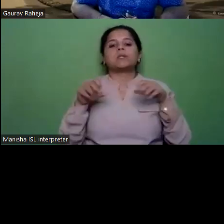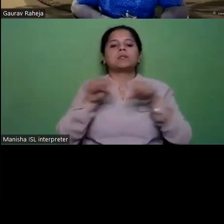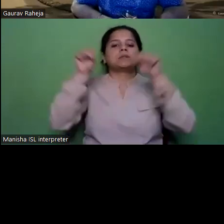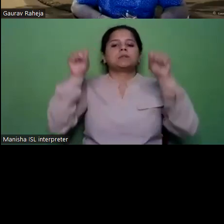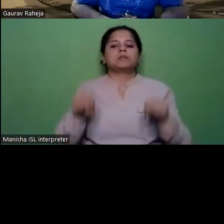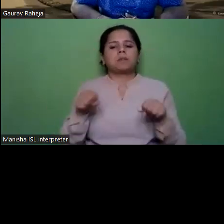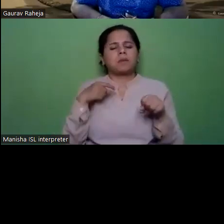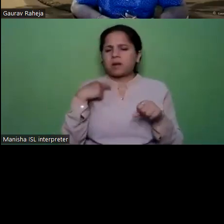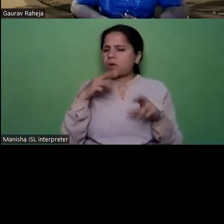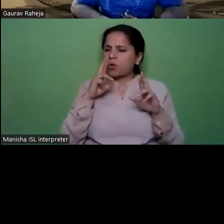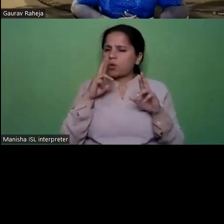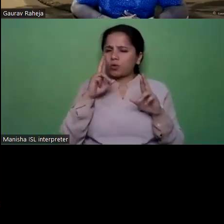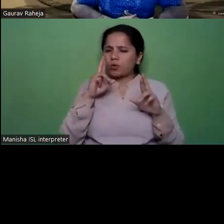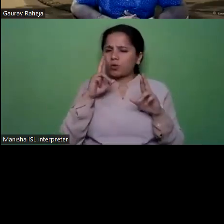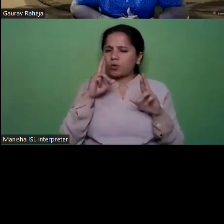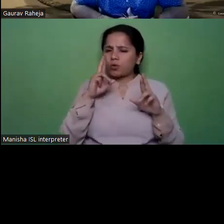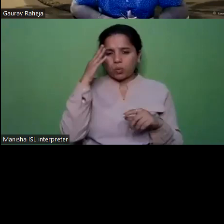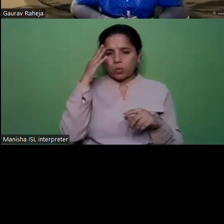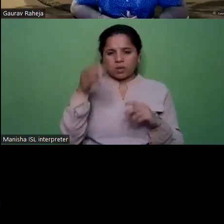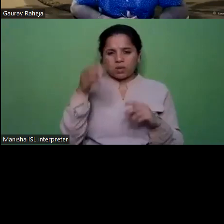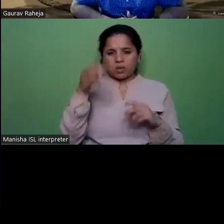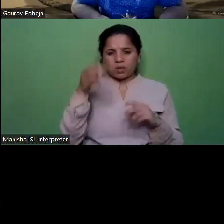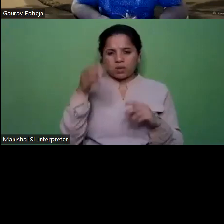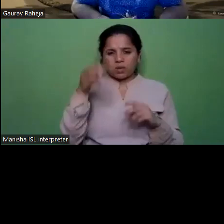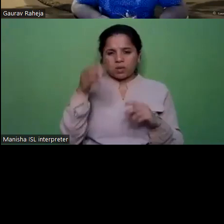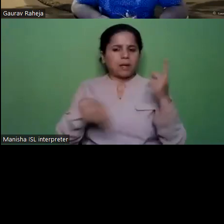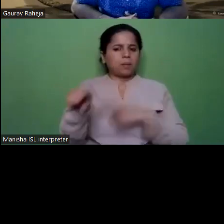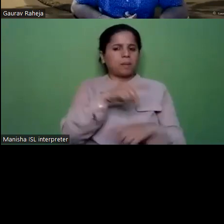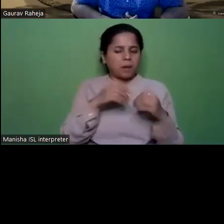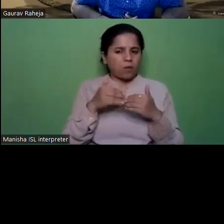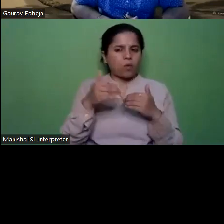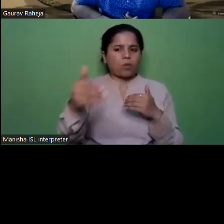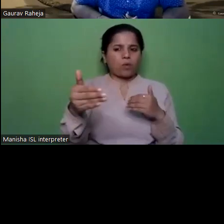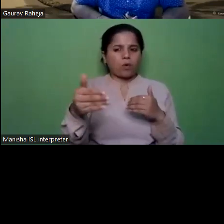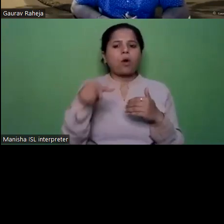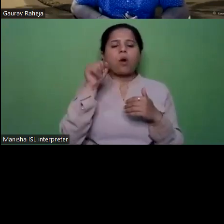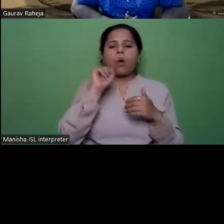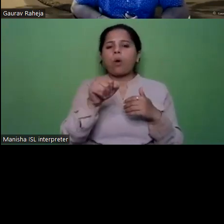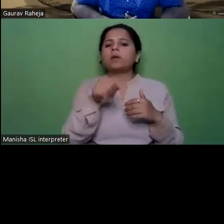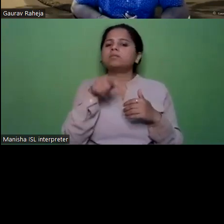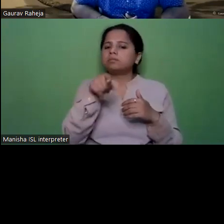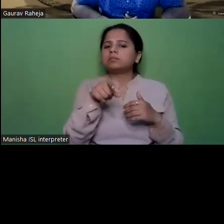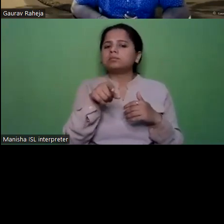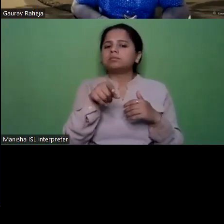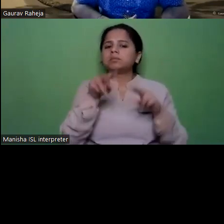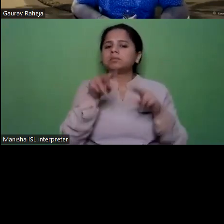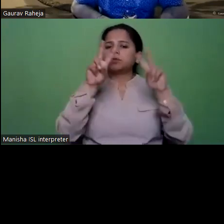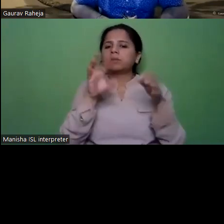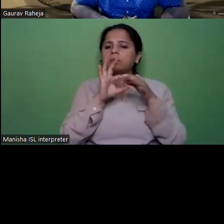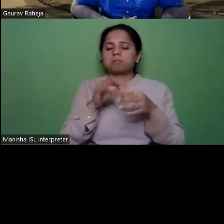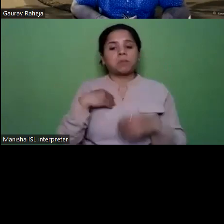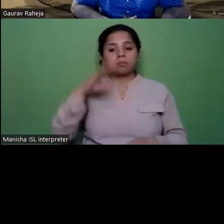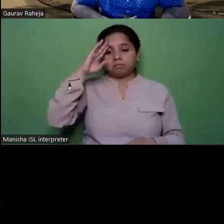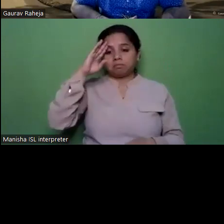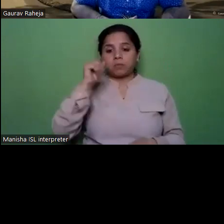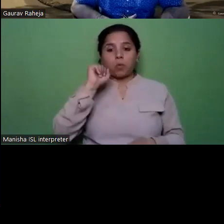it must have been a great struggle for you to reach where you have in the given context. So we salute your spirit